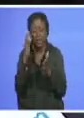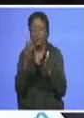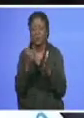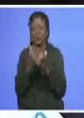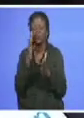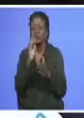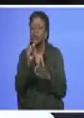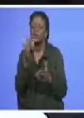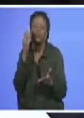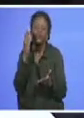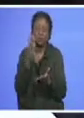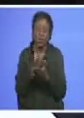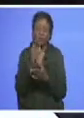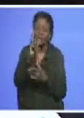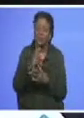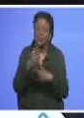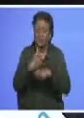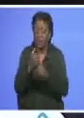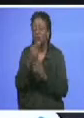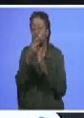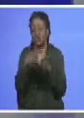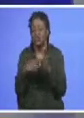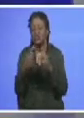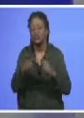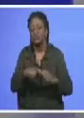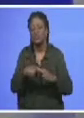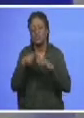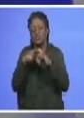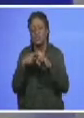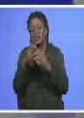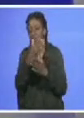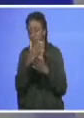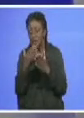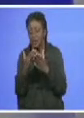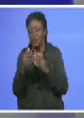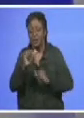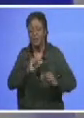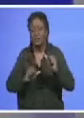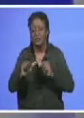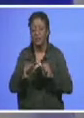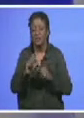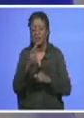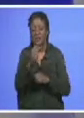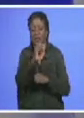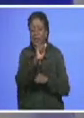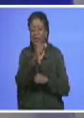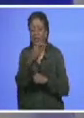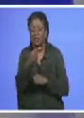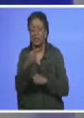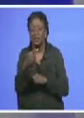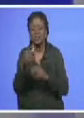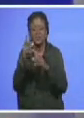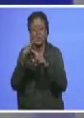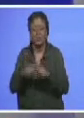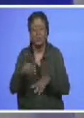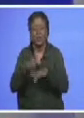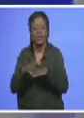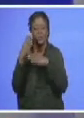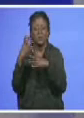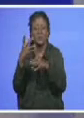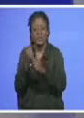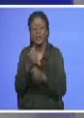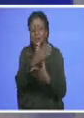restrict certain forms of activity. Meantime, the AG is counting on the Bahamas getting a share of those 60